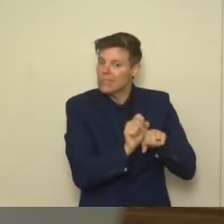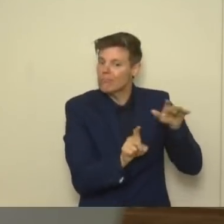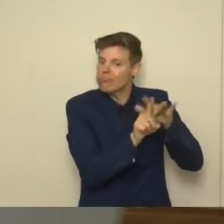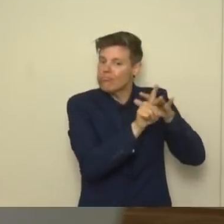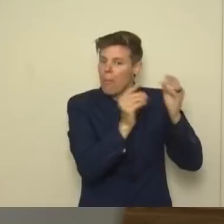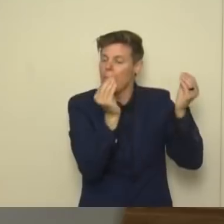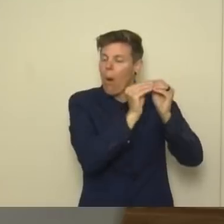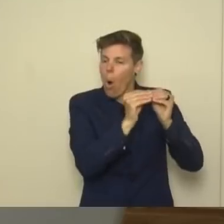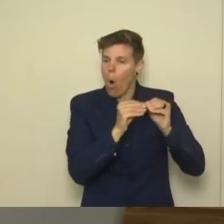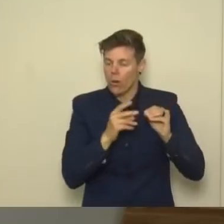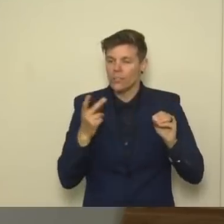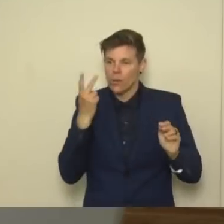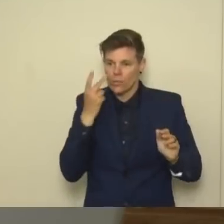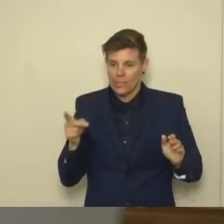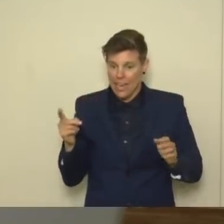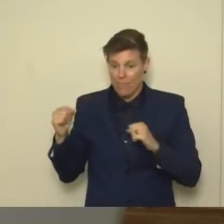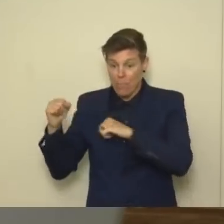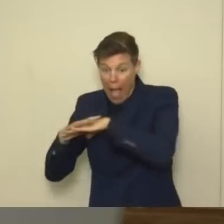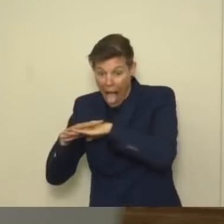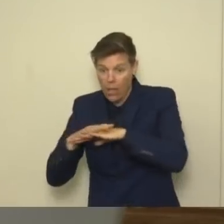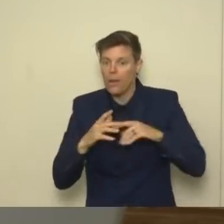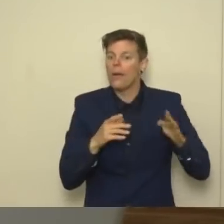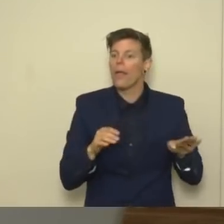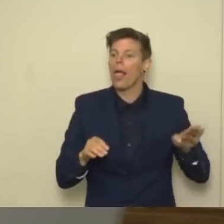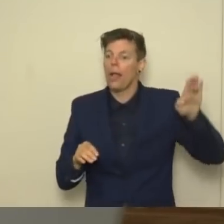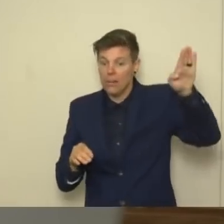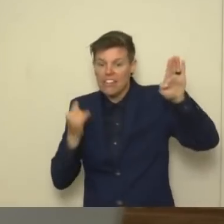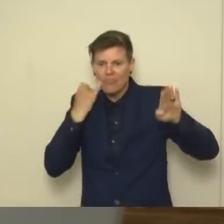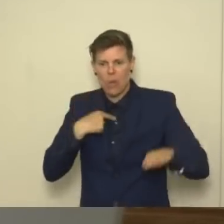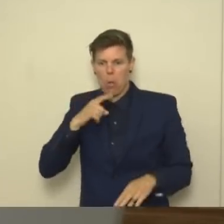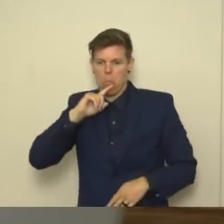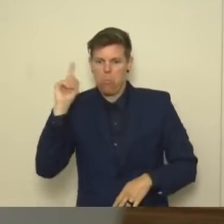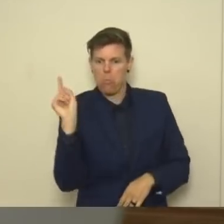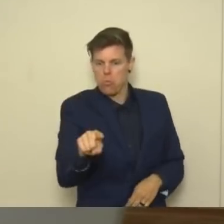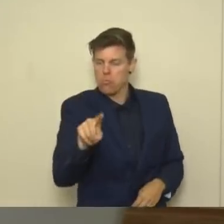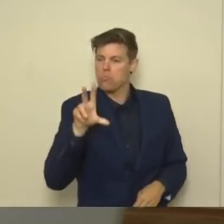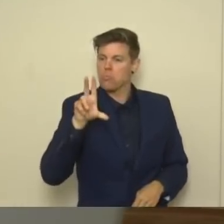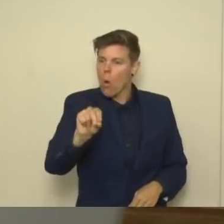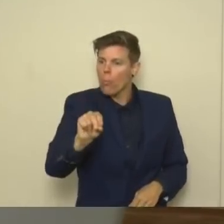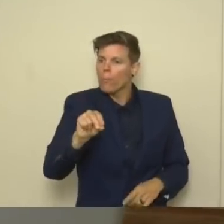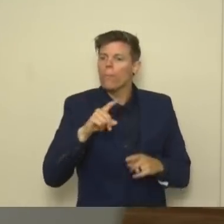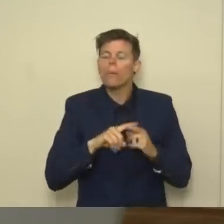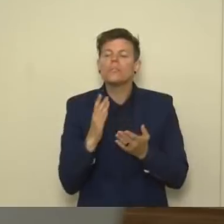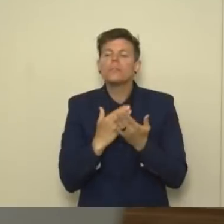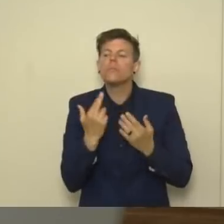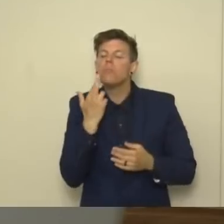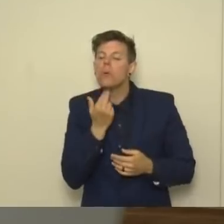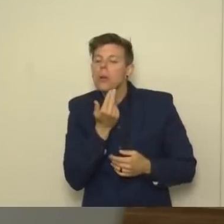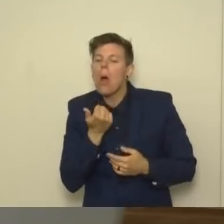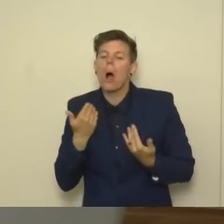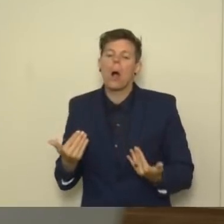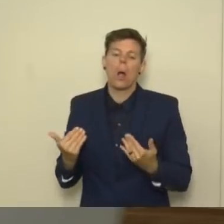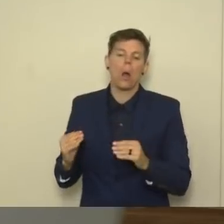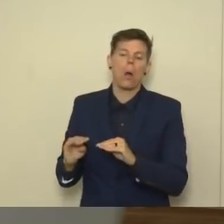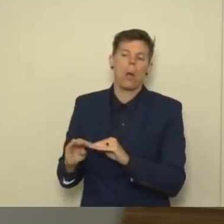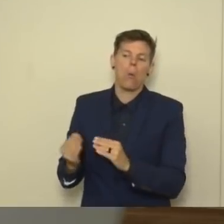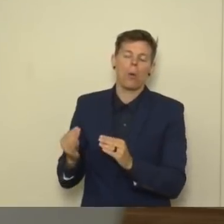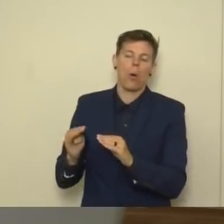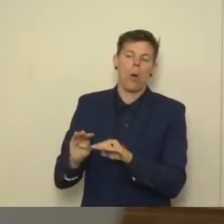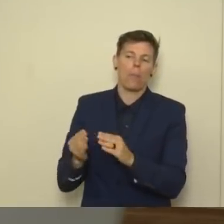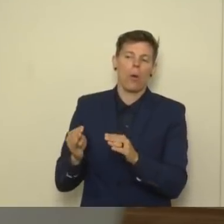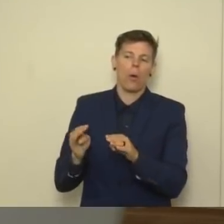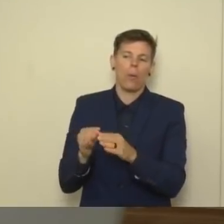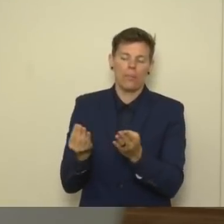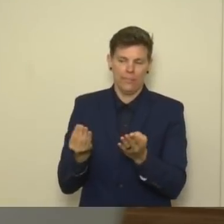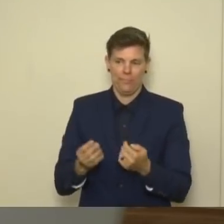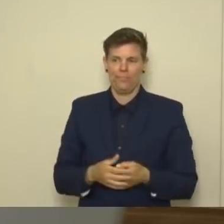look, you're not supposed to be there, that's one of the reasons that our office is starting to allow for those employees to leave voluntarily and